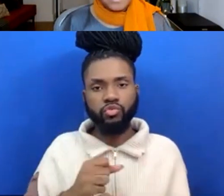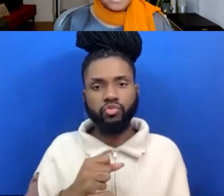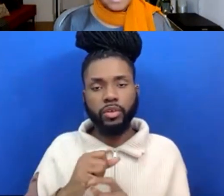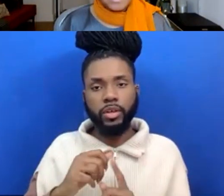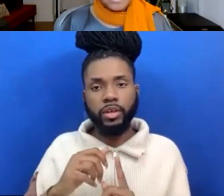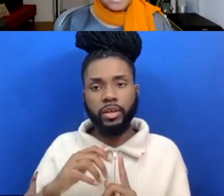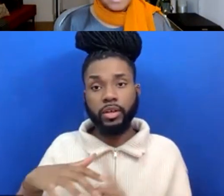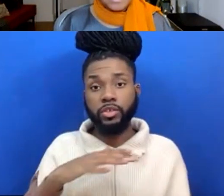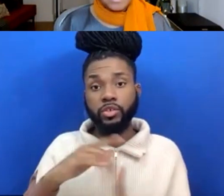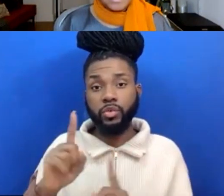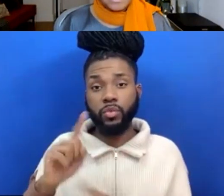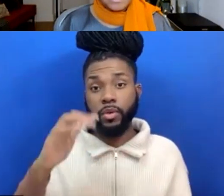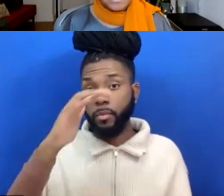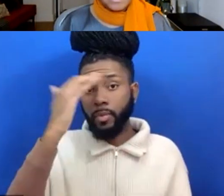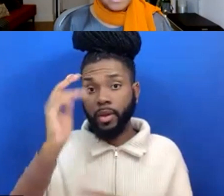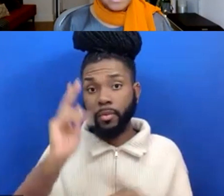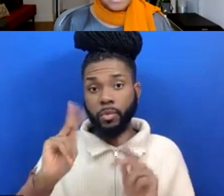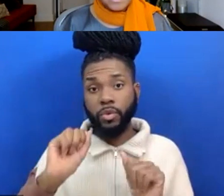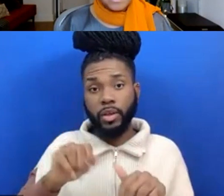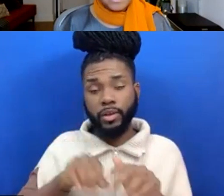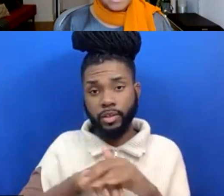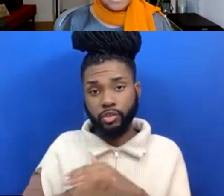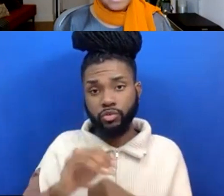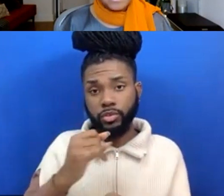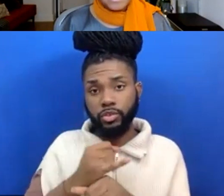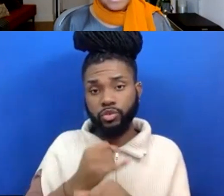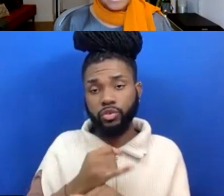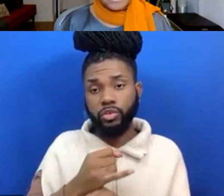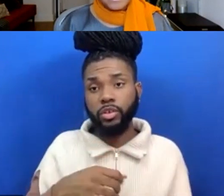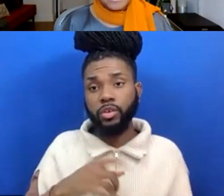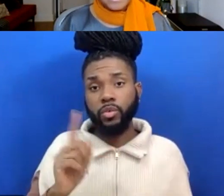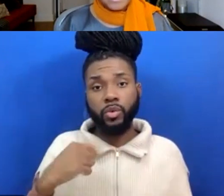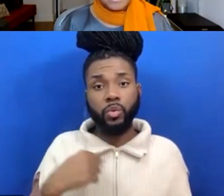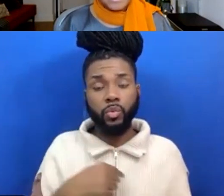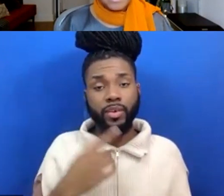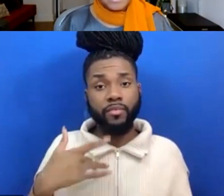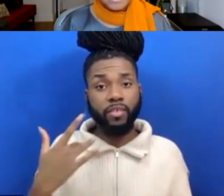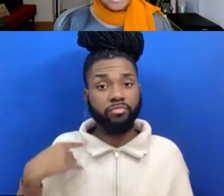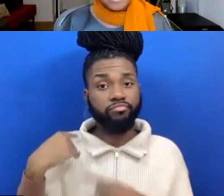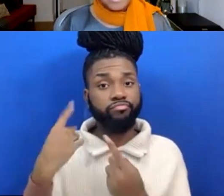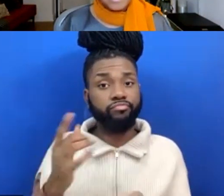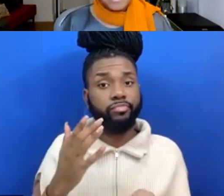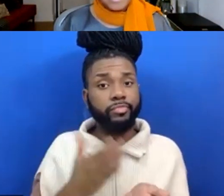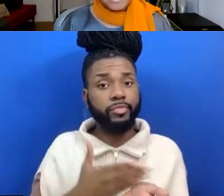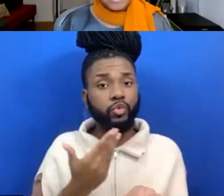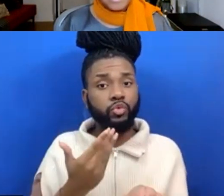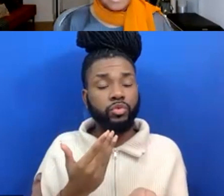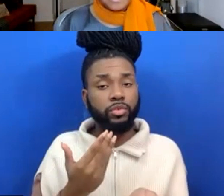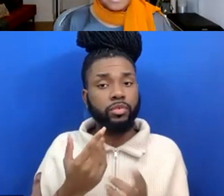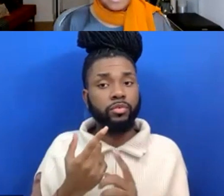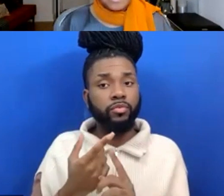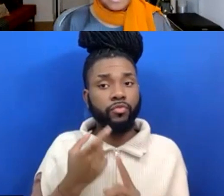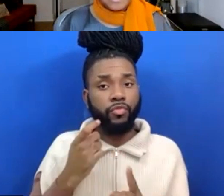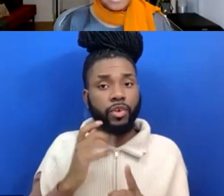Black people can enter institutions in which we've felt historically excluded by their associations